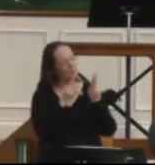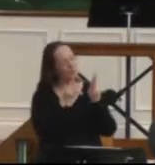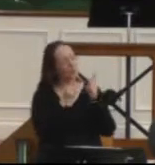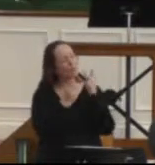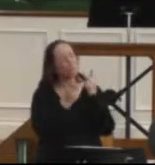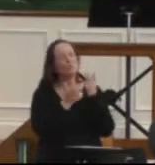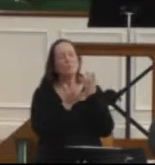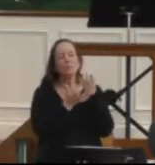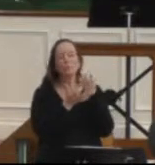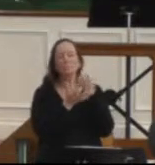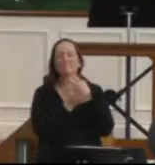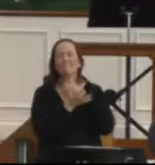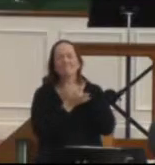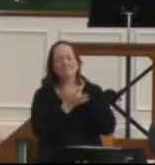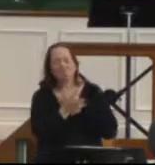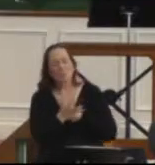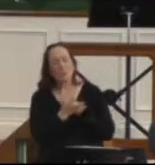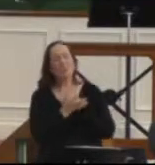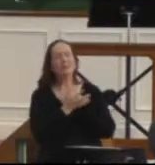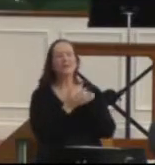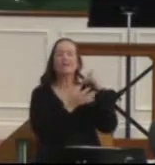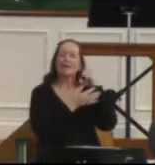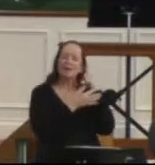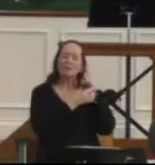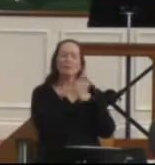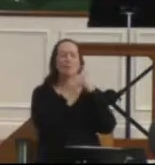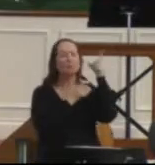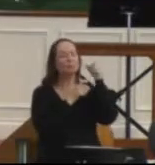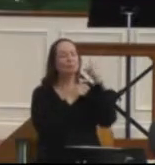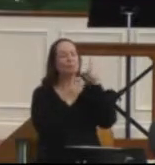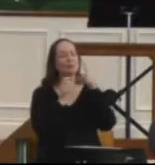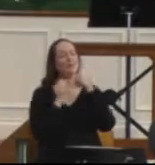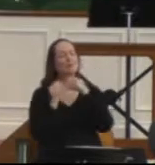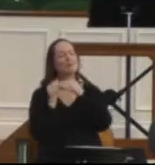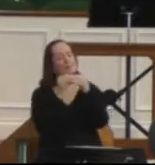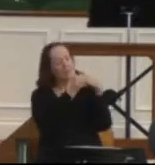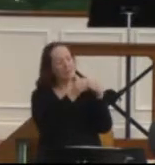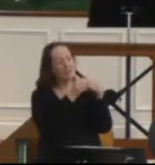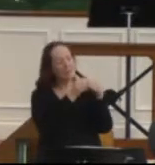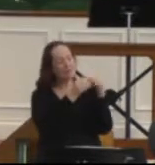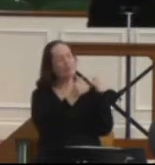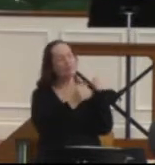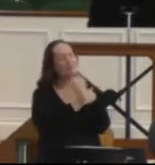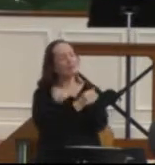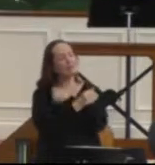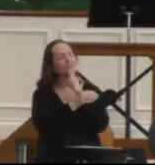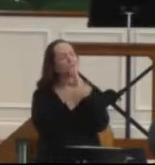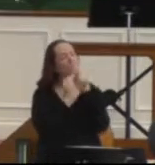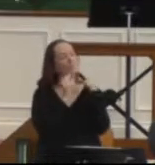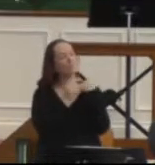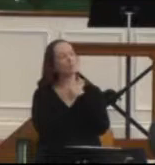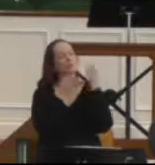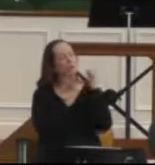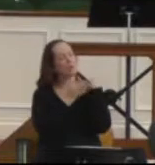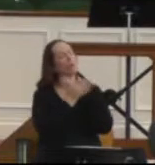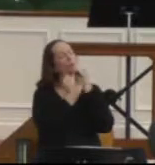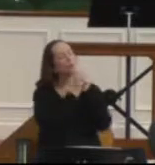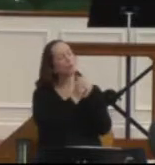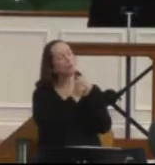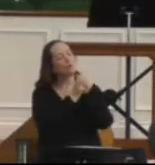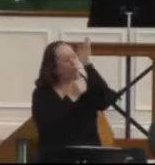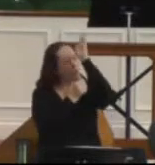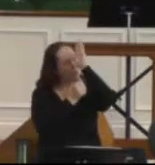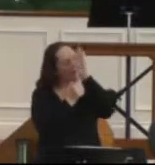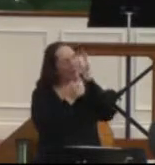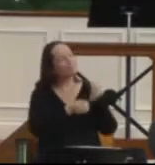from you. Speak to us, guide and direct us. May our worship be honoring and glorifying to you.